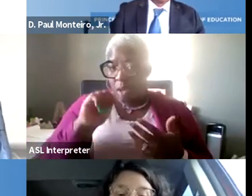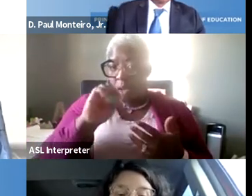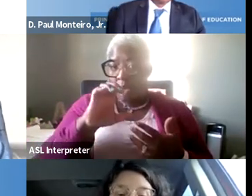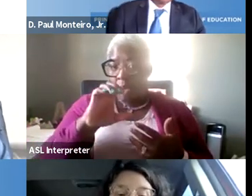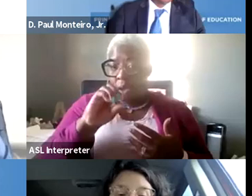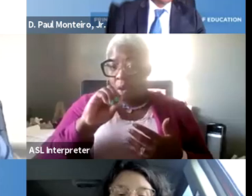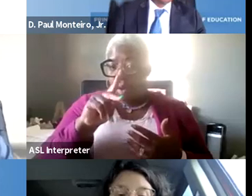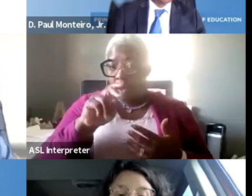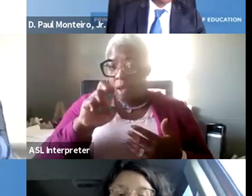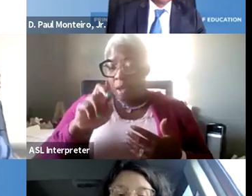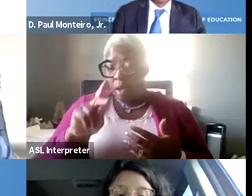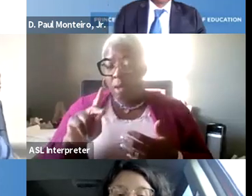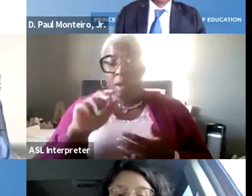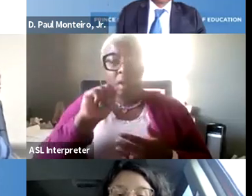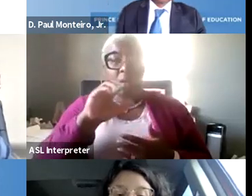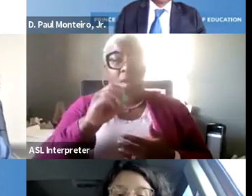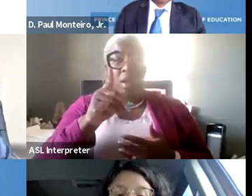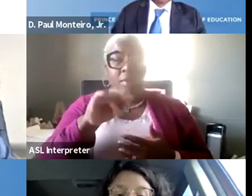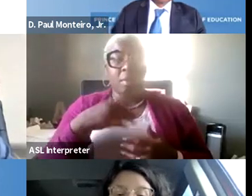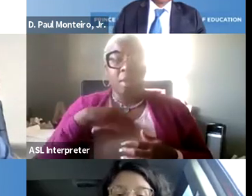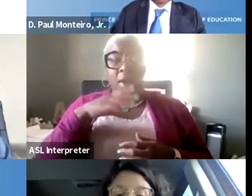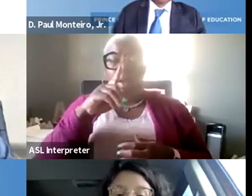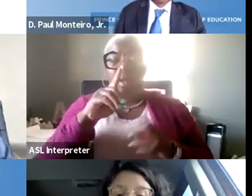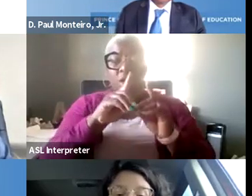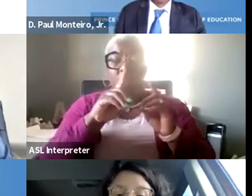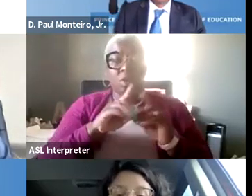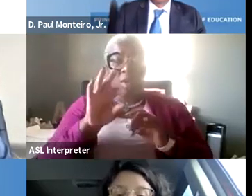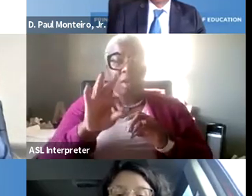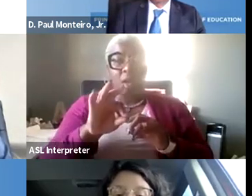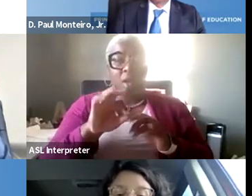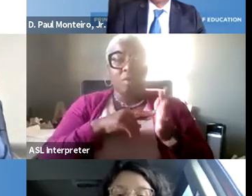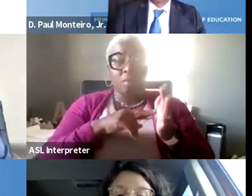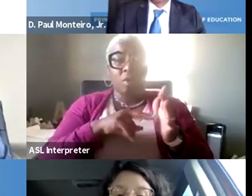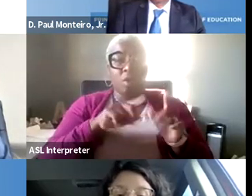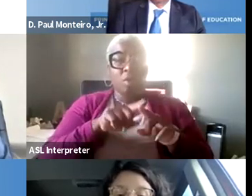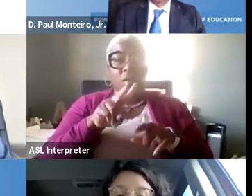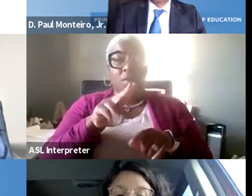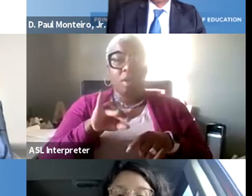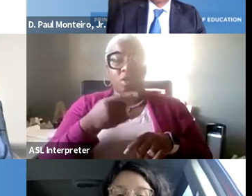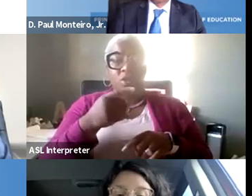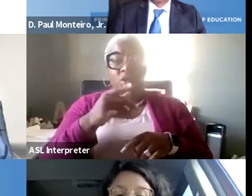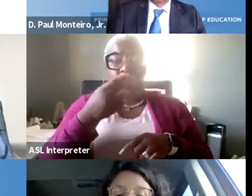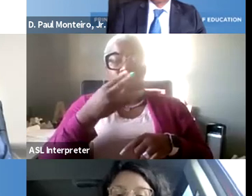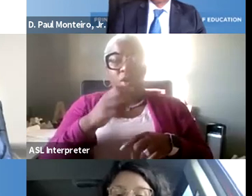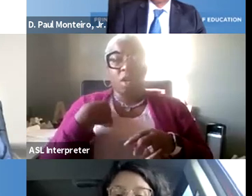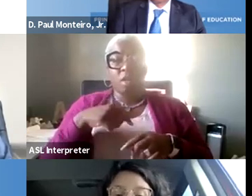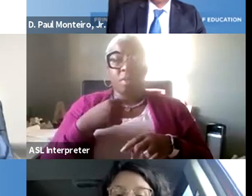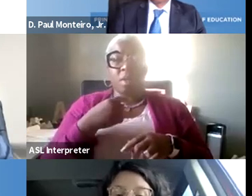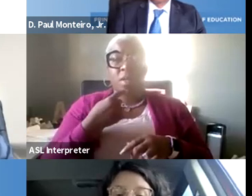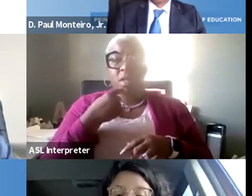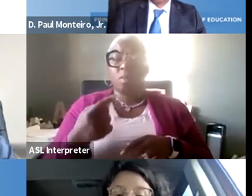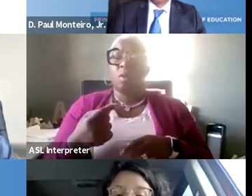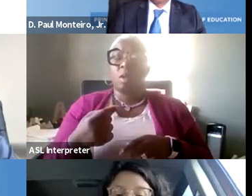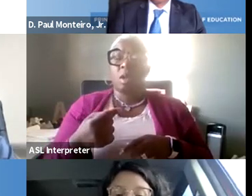Academy. My District 9 representative, who is also vice chair, has been disappointing, and